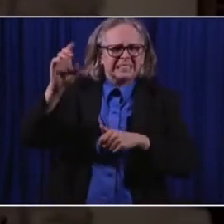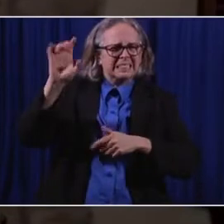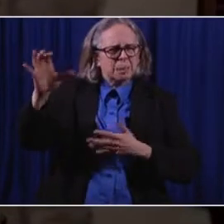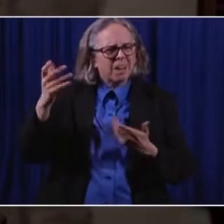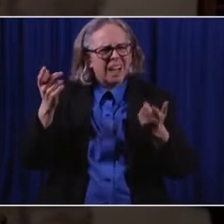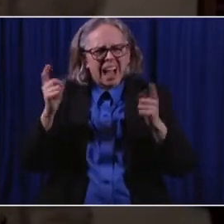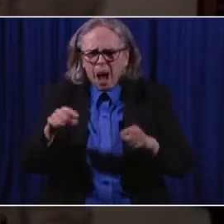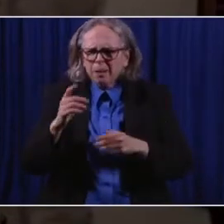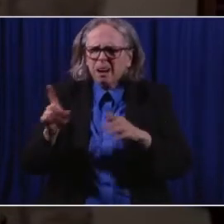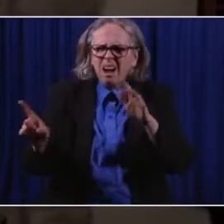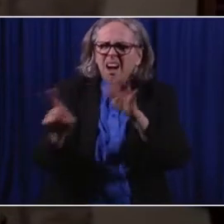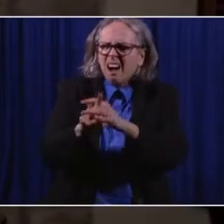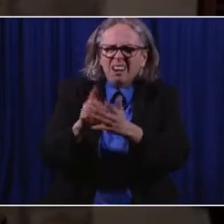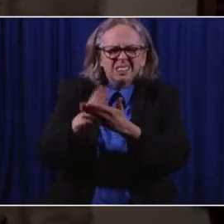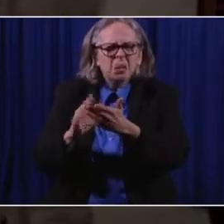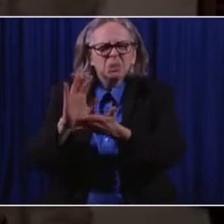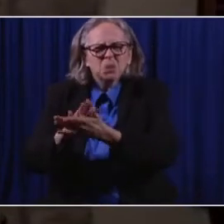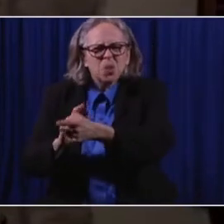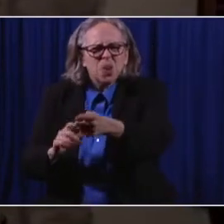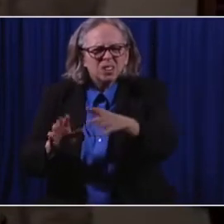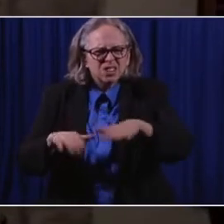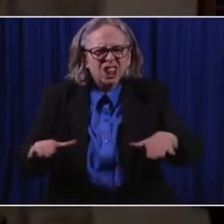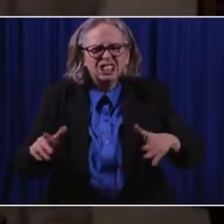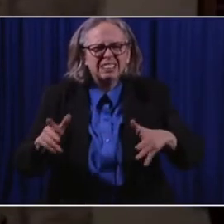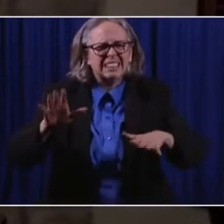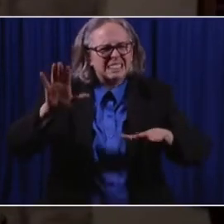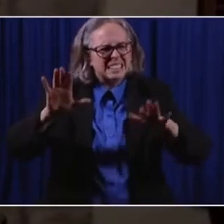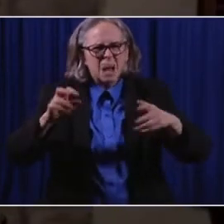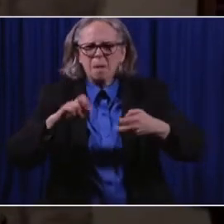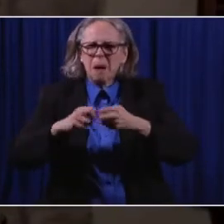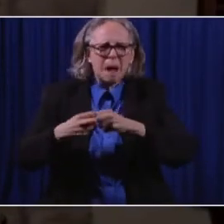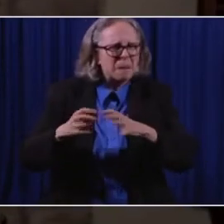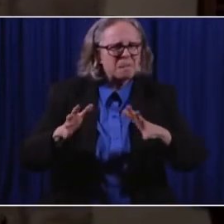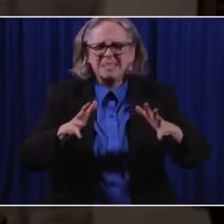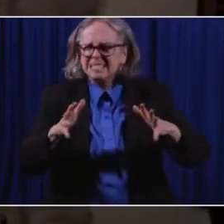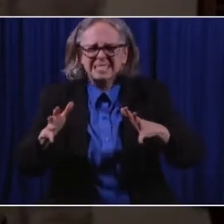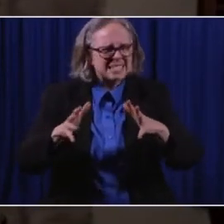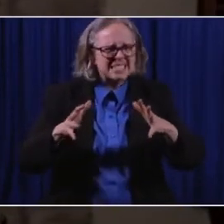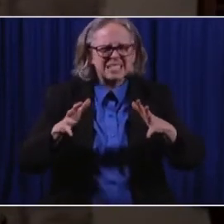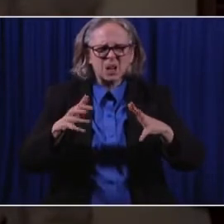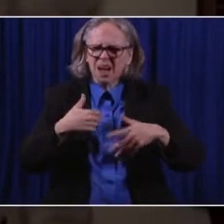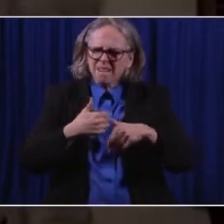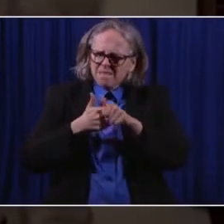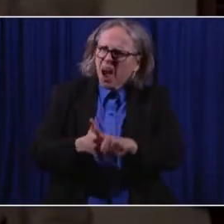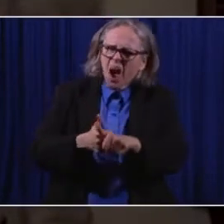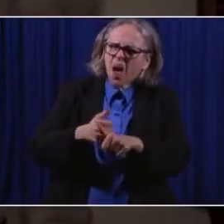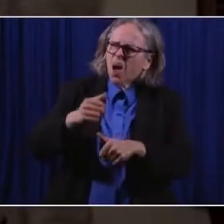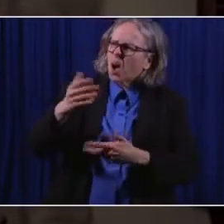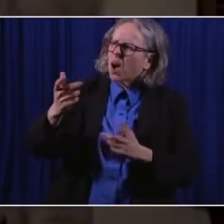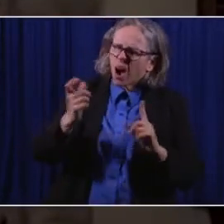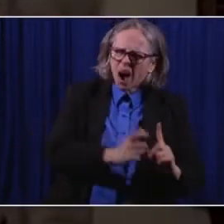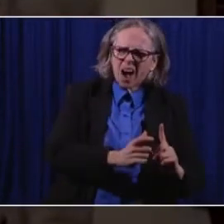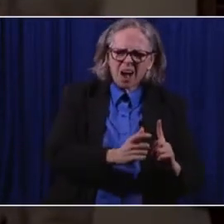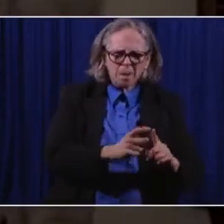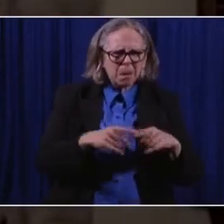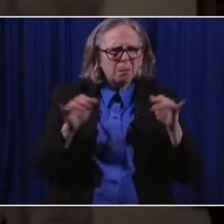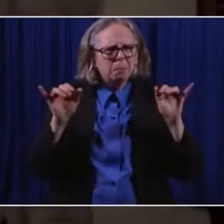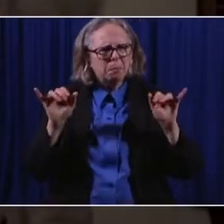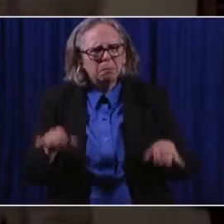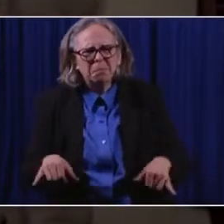superintendents who said, look, we're quarantining students, but we don't believe that these students really have been